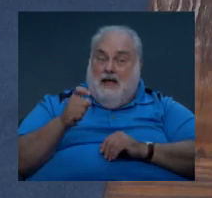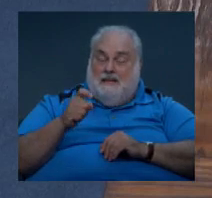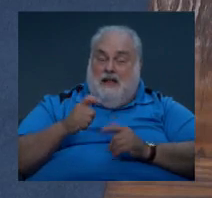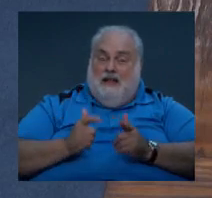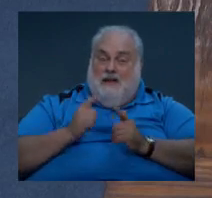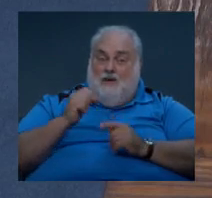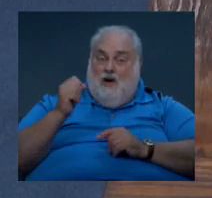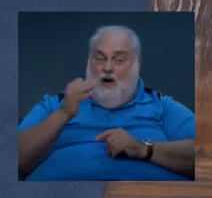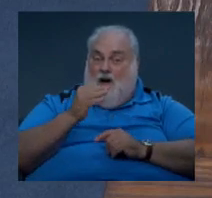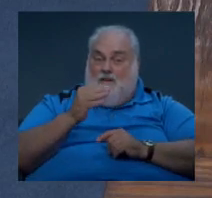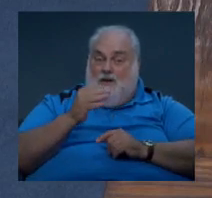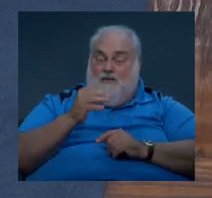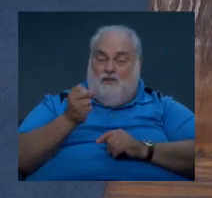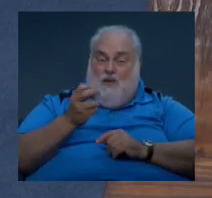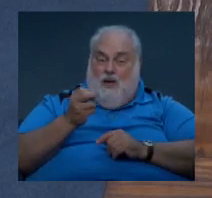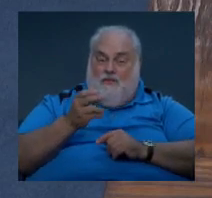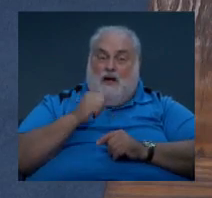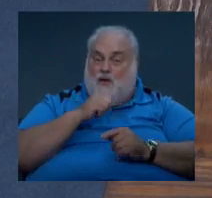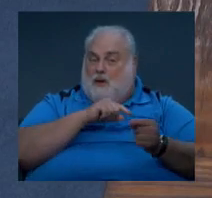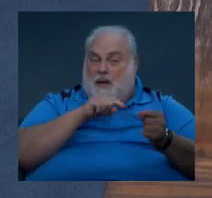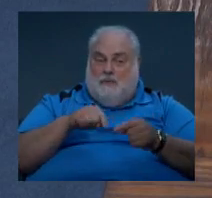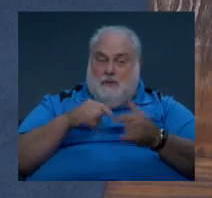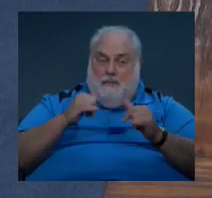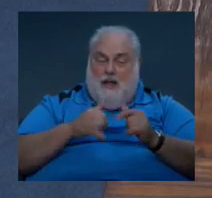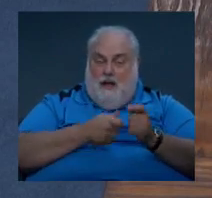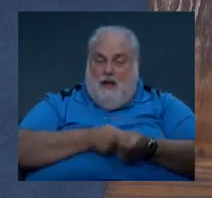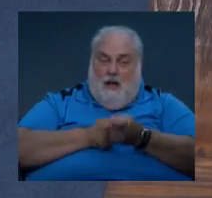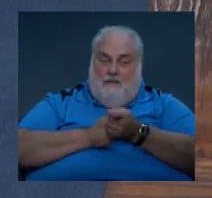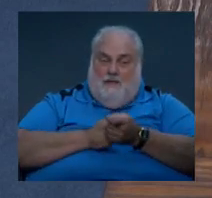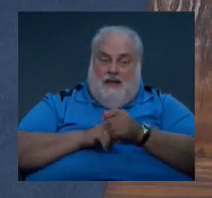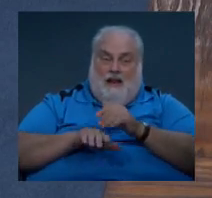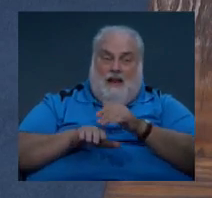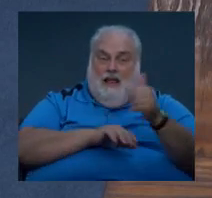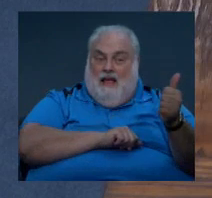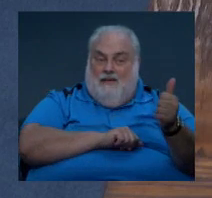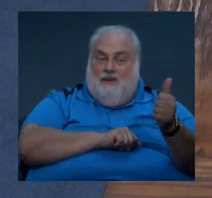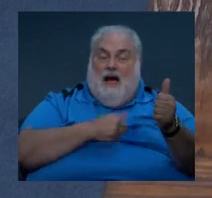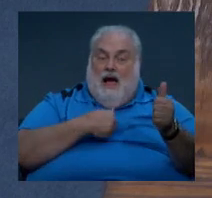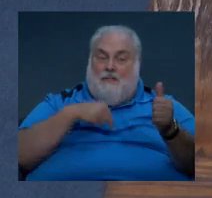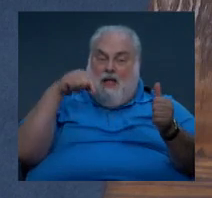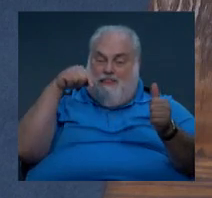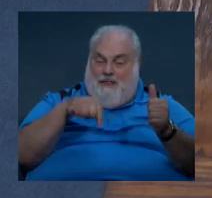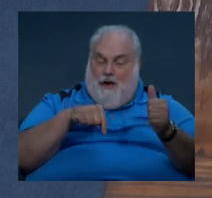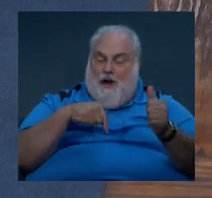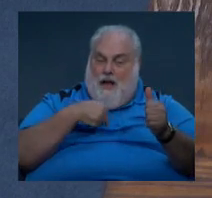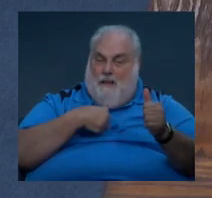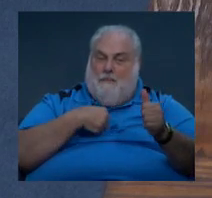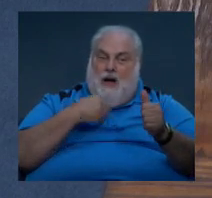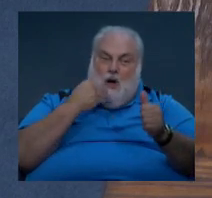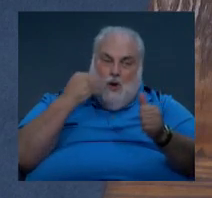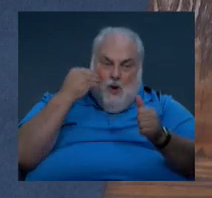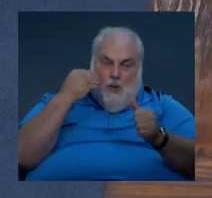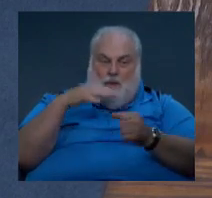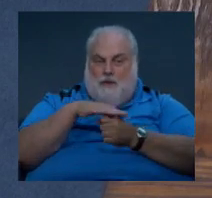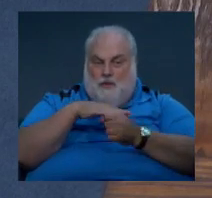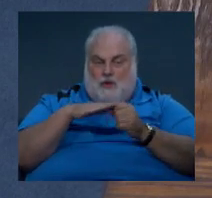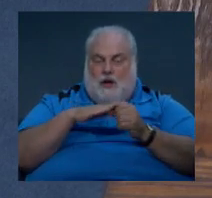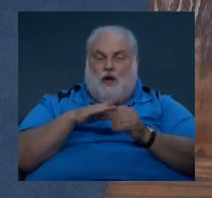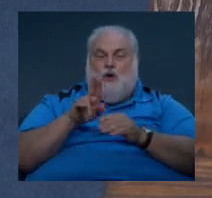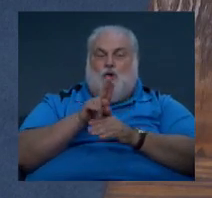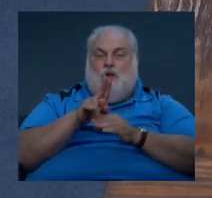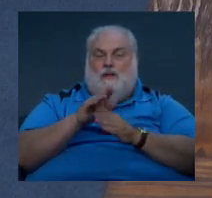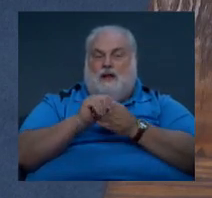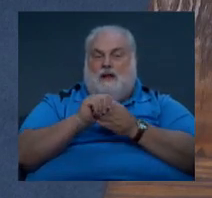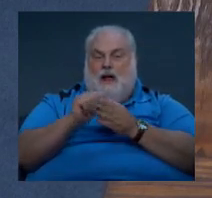Street. I don't come to play golf and leave. I'm there. That's my community, that's my home. And I want us to use our dollars